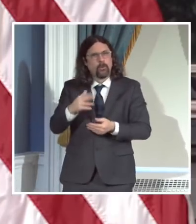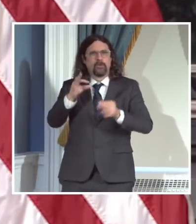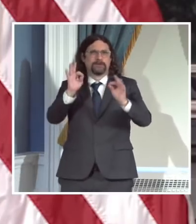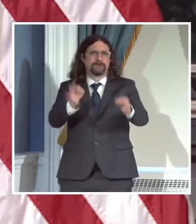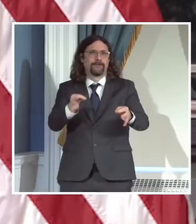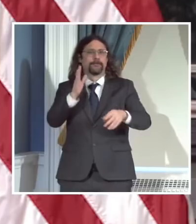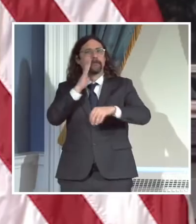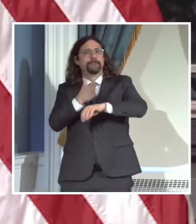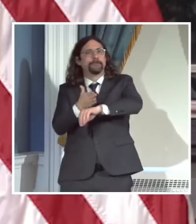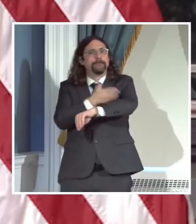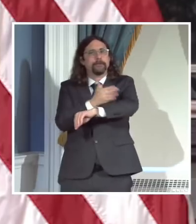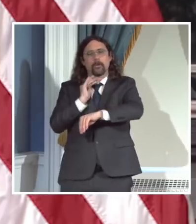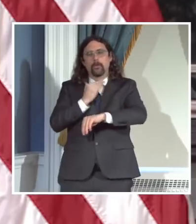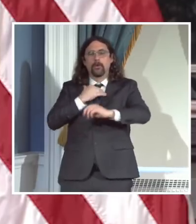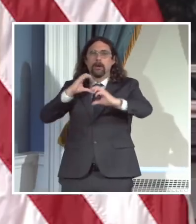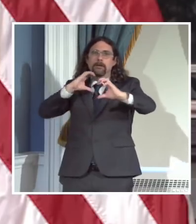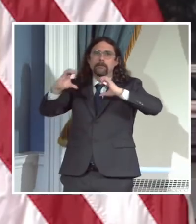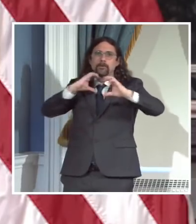minutes.